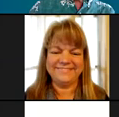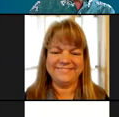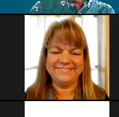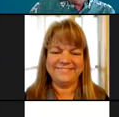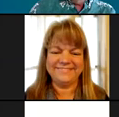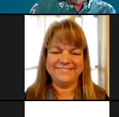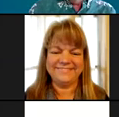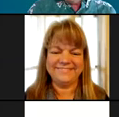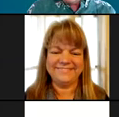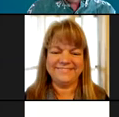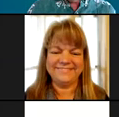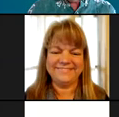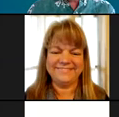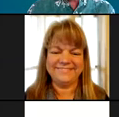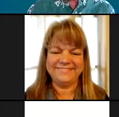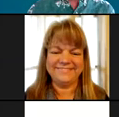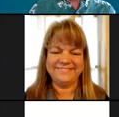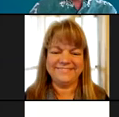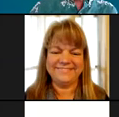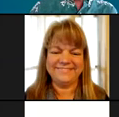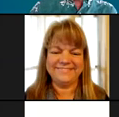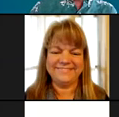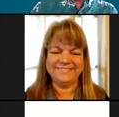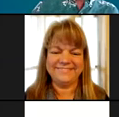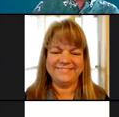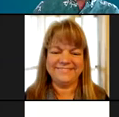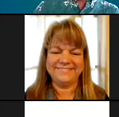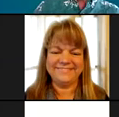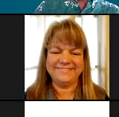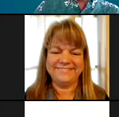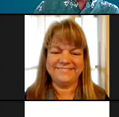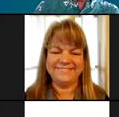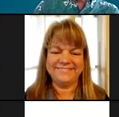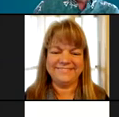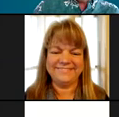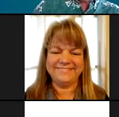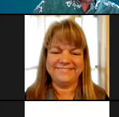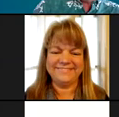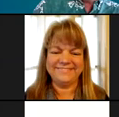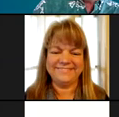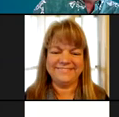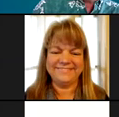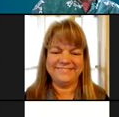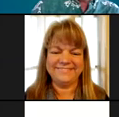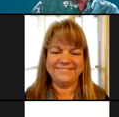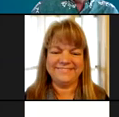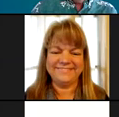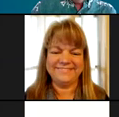it, they can't wait. It's not like a big rush. They aren't going to miss anything. It's not a live